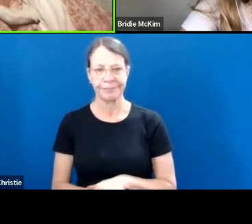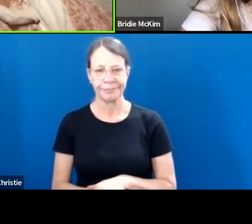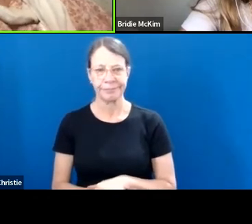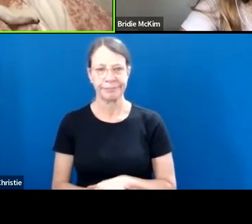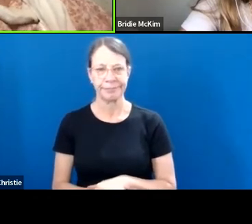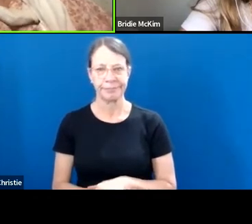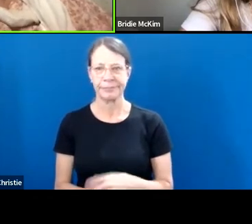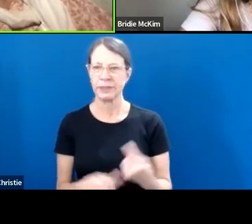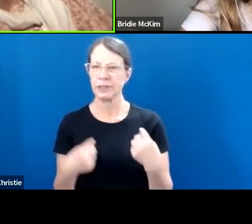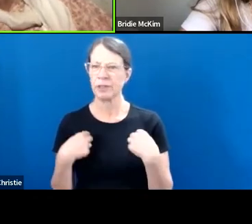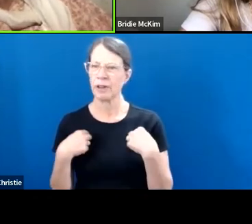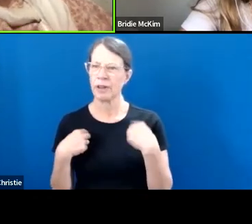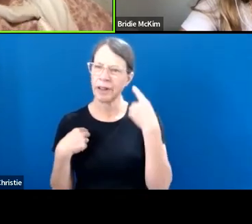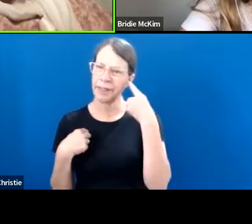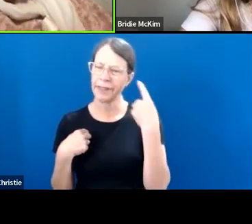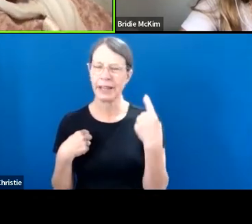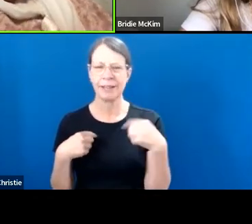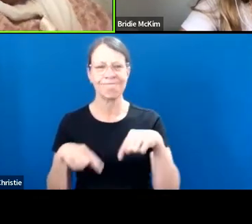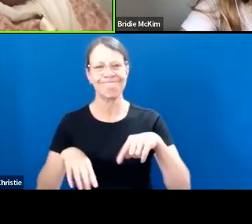industry is,